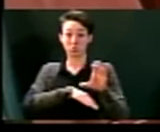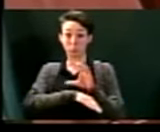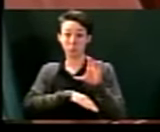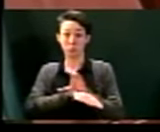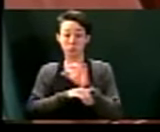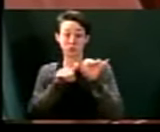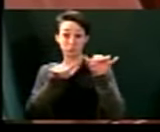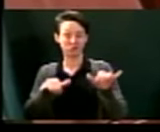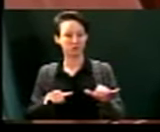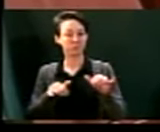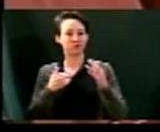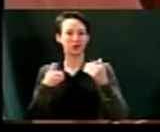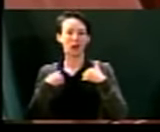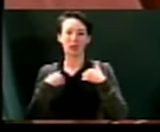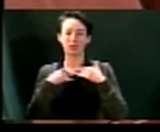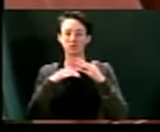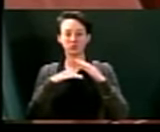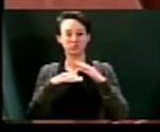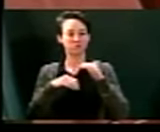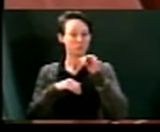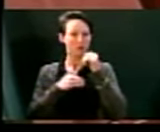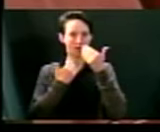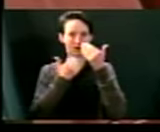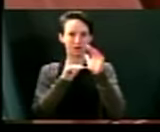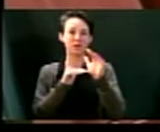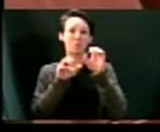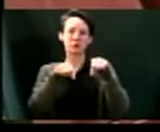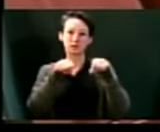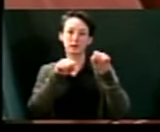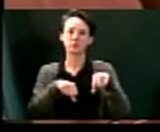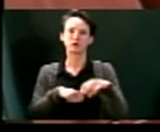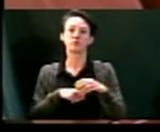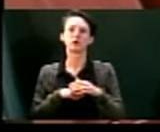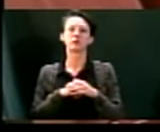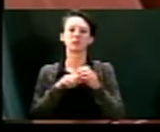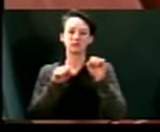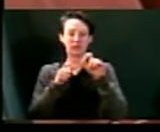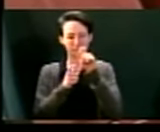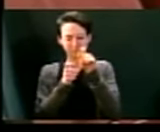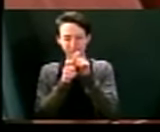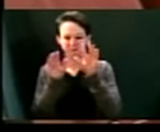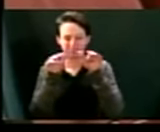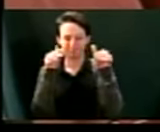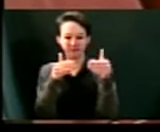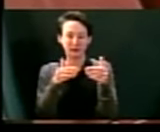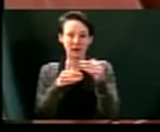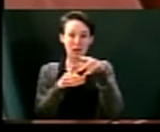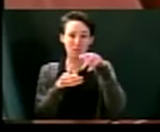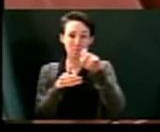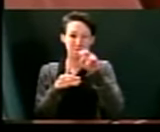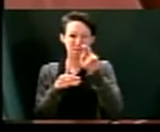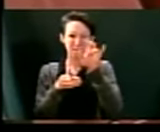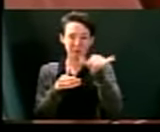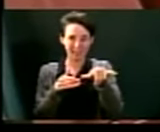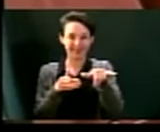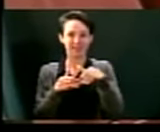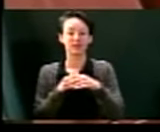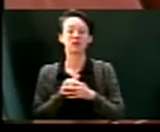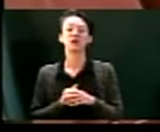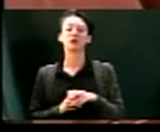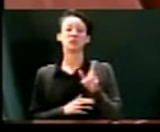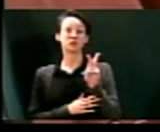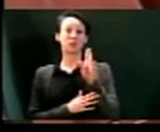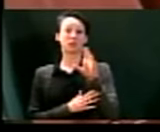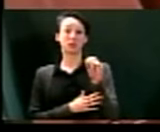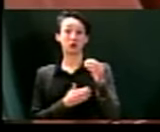unlimited potential to track our money down to the last penny. Knox County has a silver bullet,